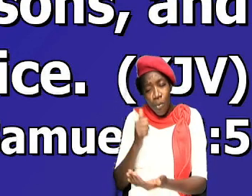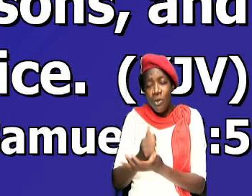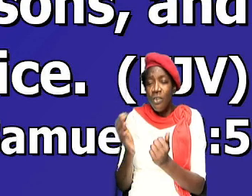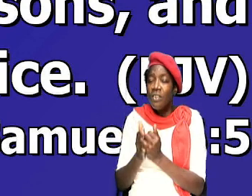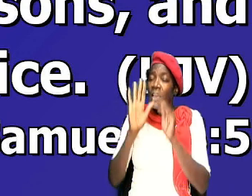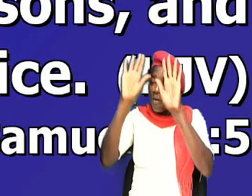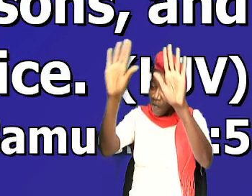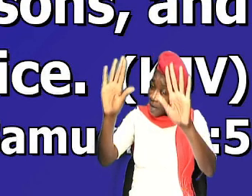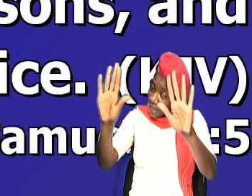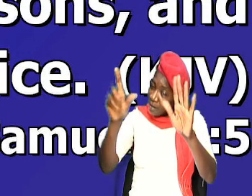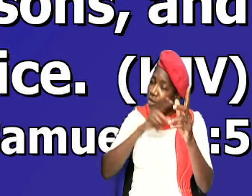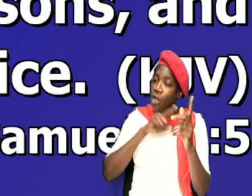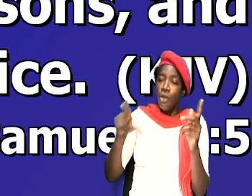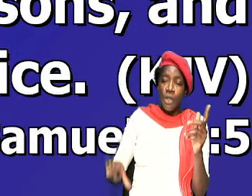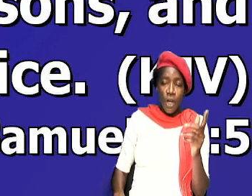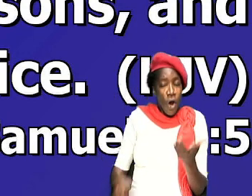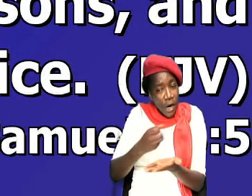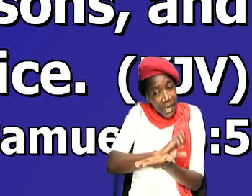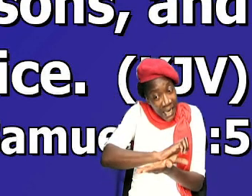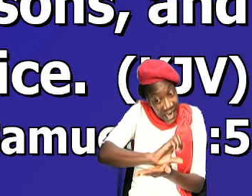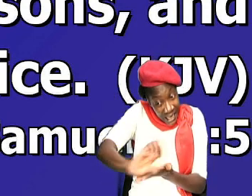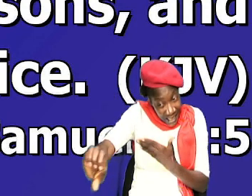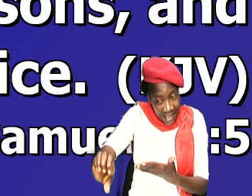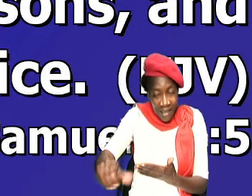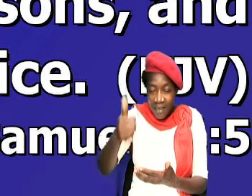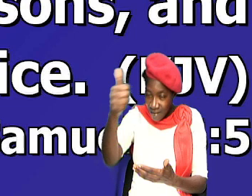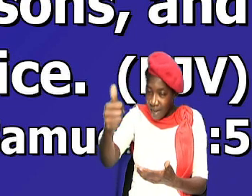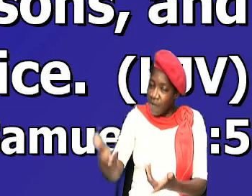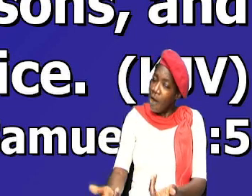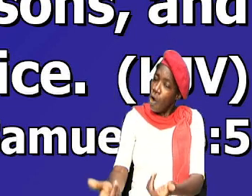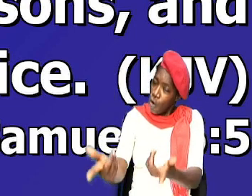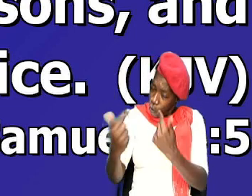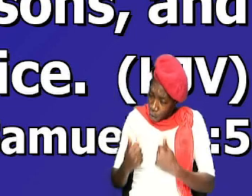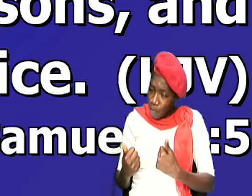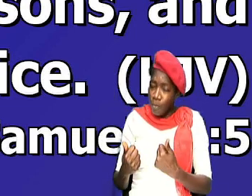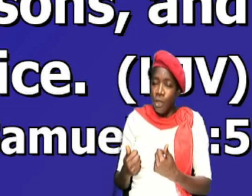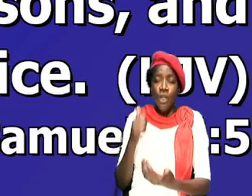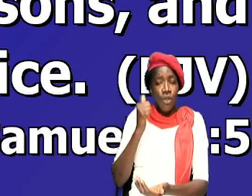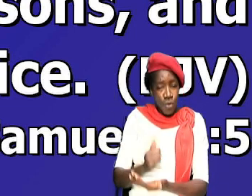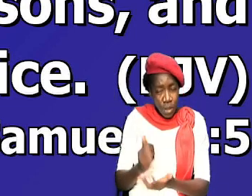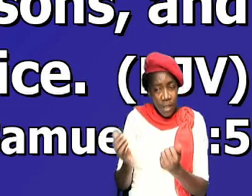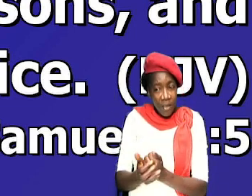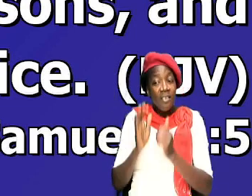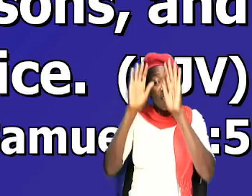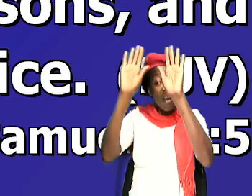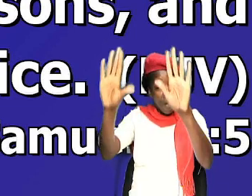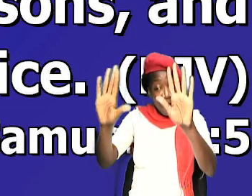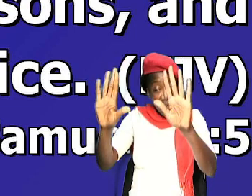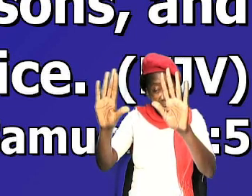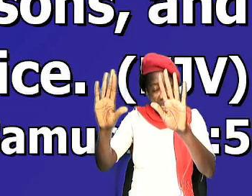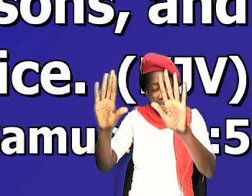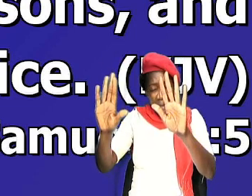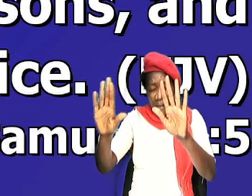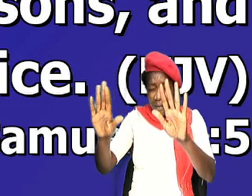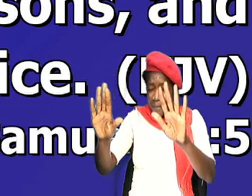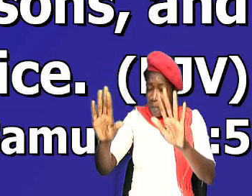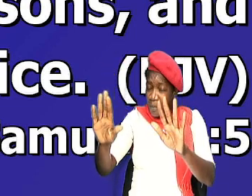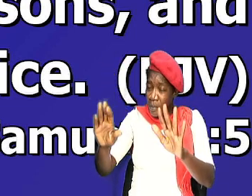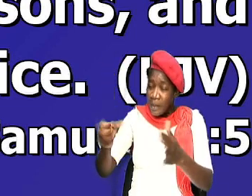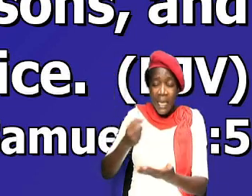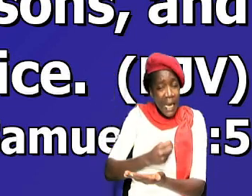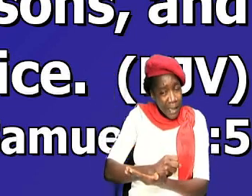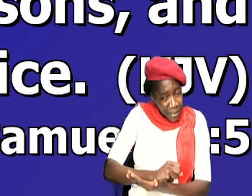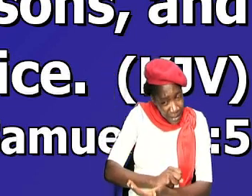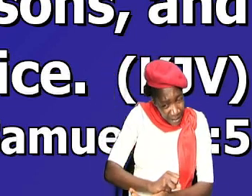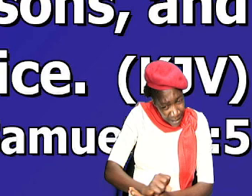unto the Lord. Sanctify yourselves, and come with me to the sacrifice. And he sanctified Jesse and his